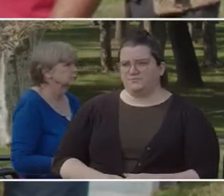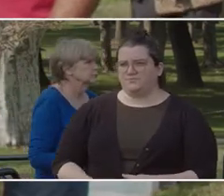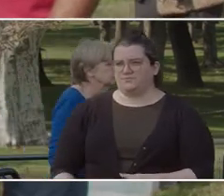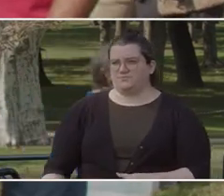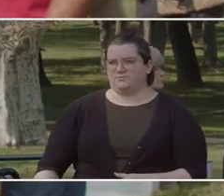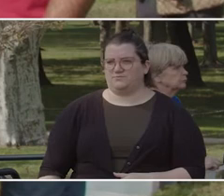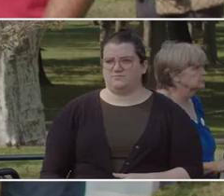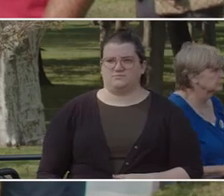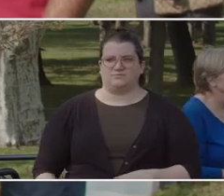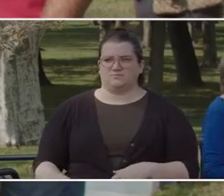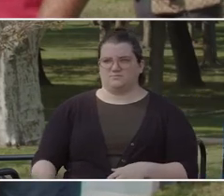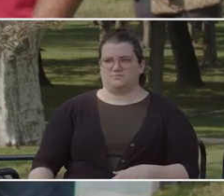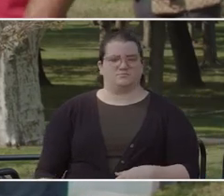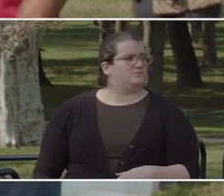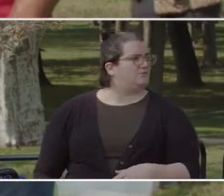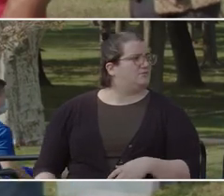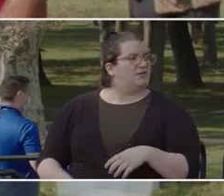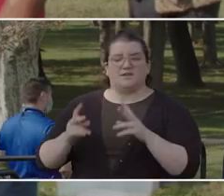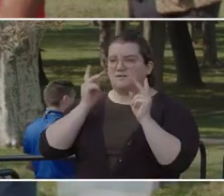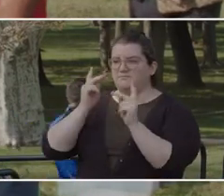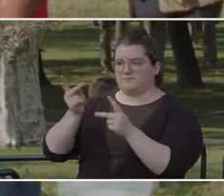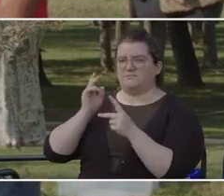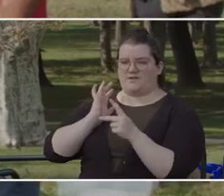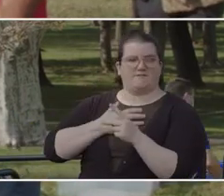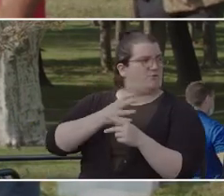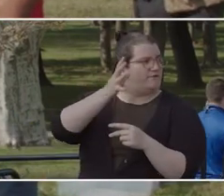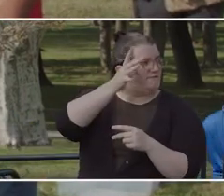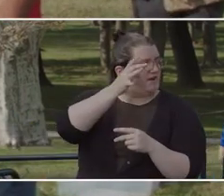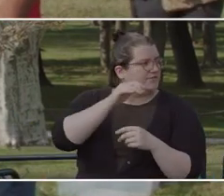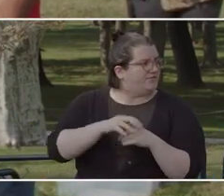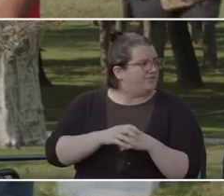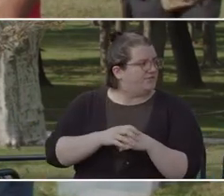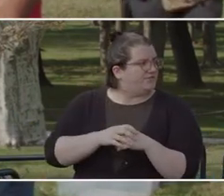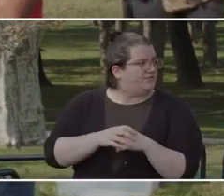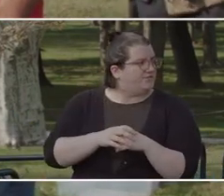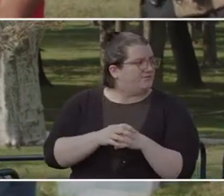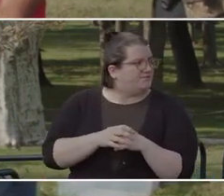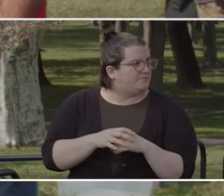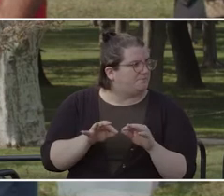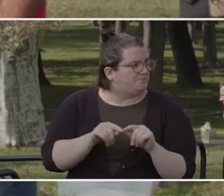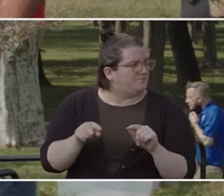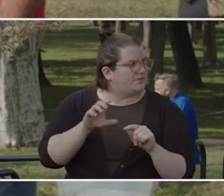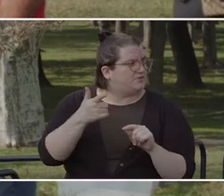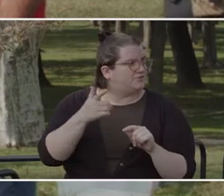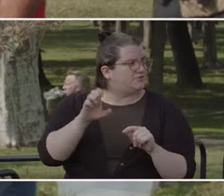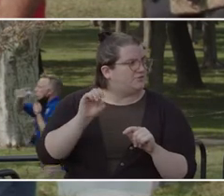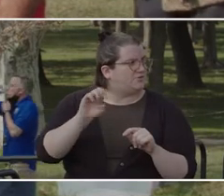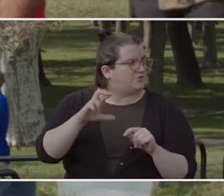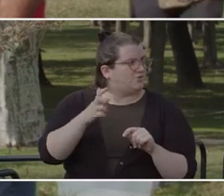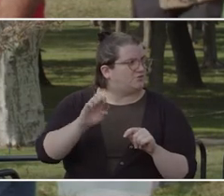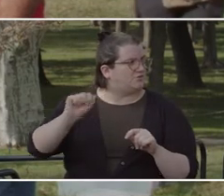In memory of our father, Spec 4, 11B, George Arthur